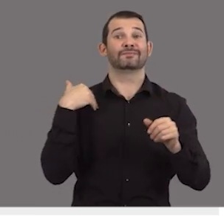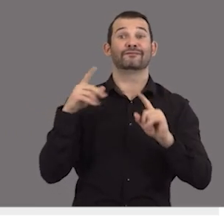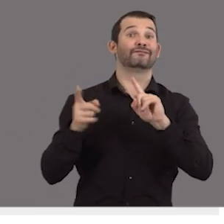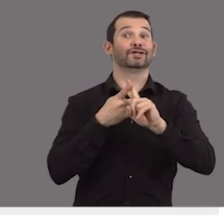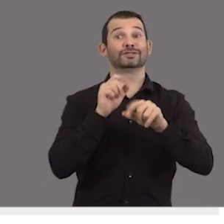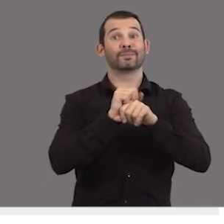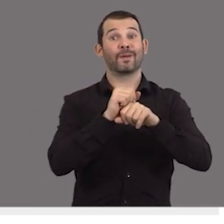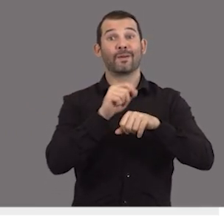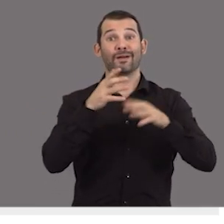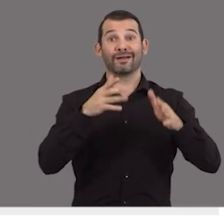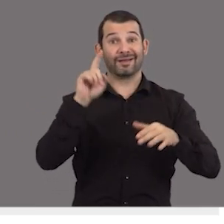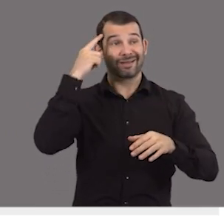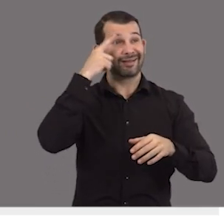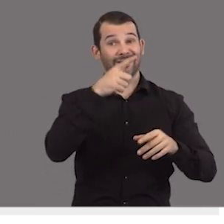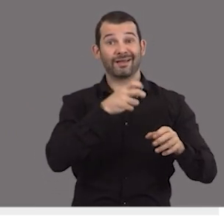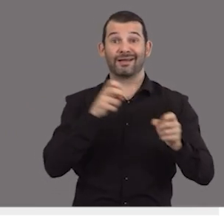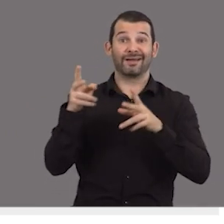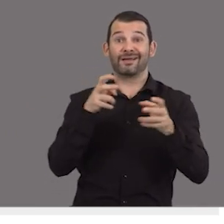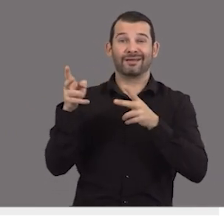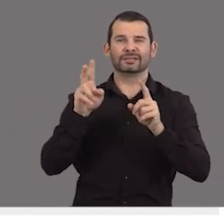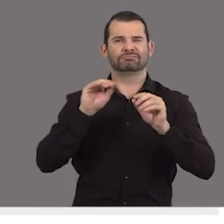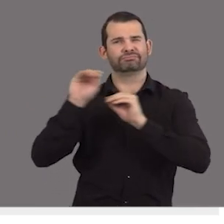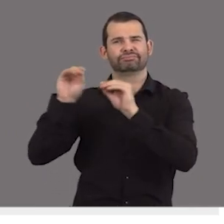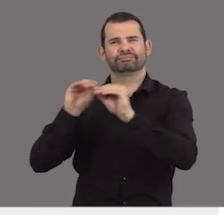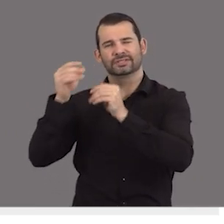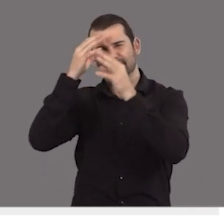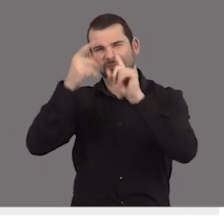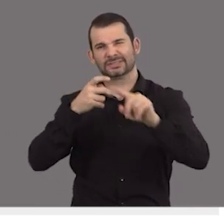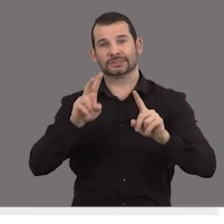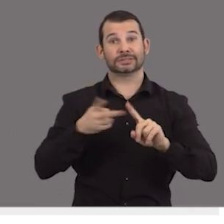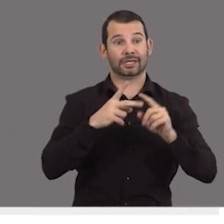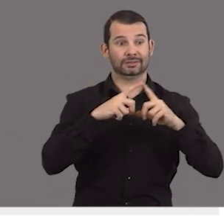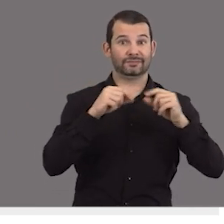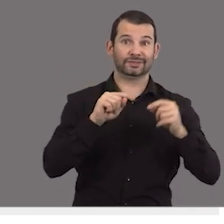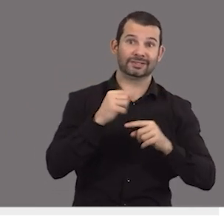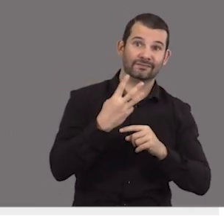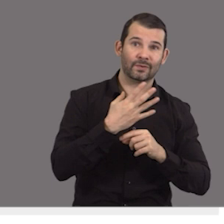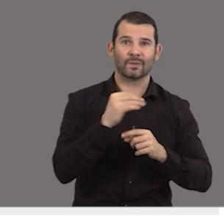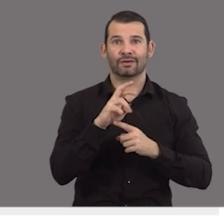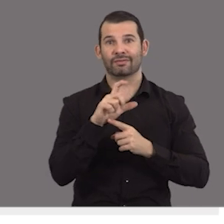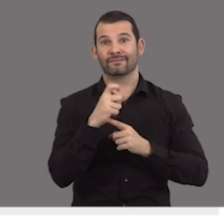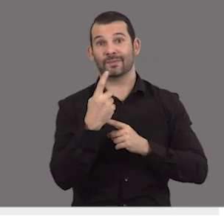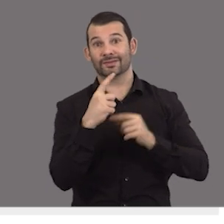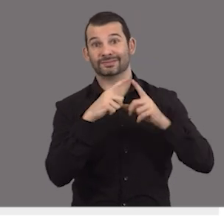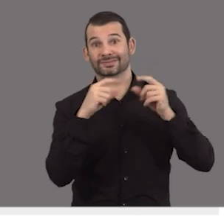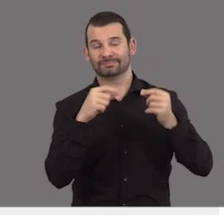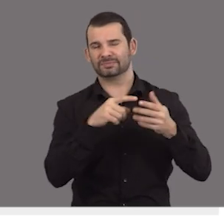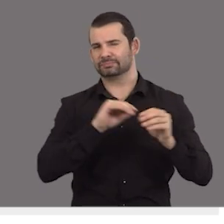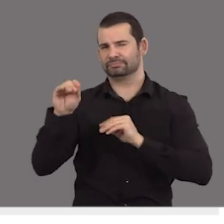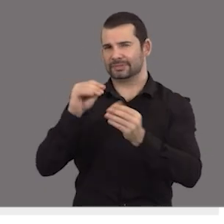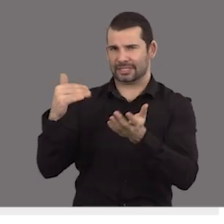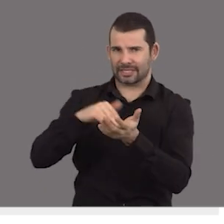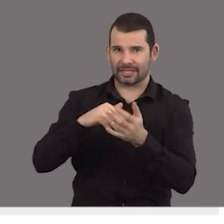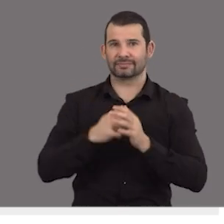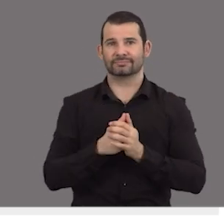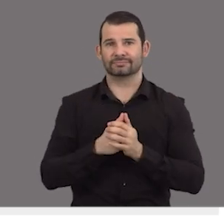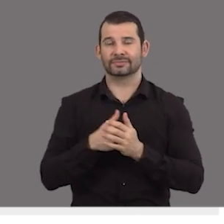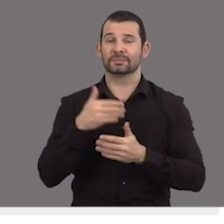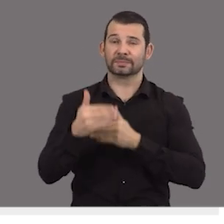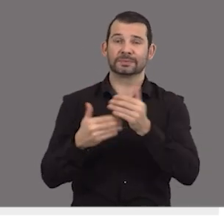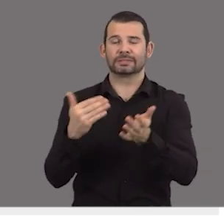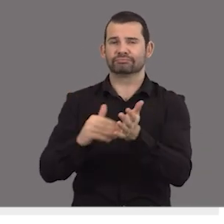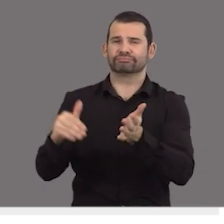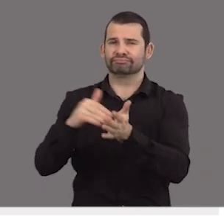As with the first employer, enter the information for the second T4 and Relevé 1 slips. Repeat